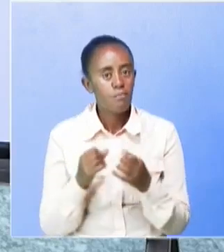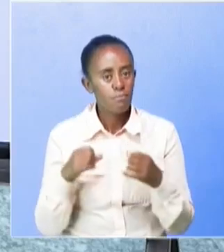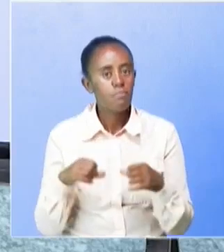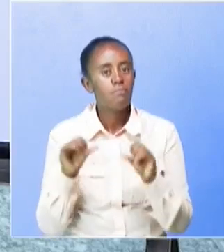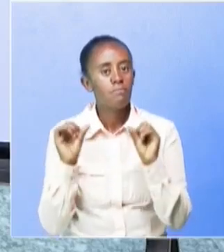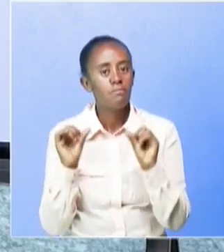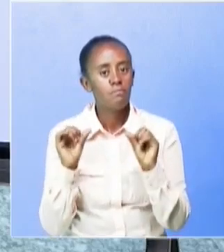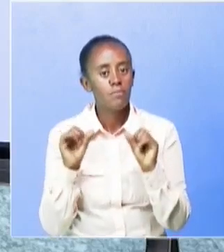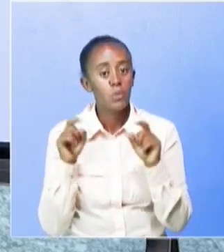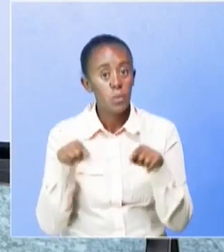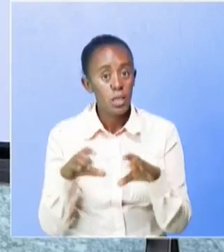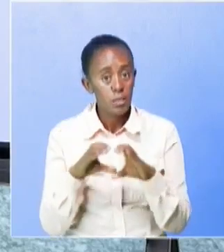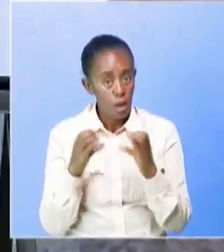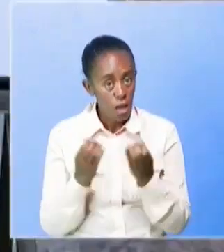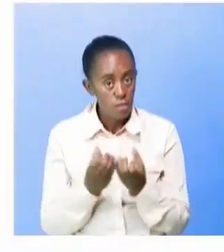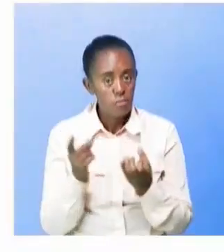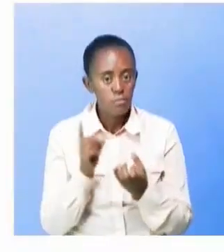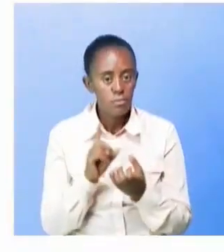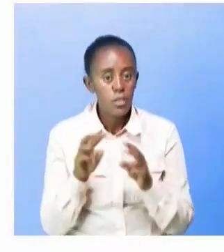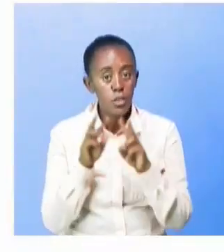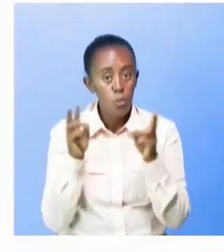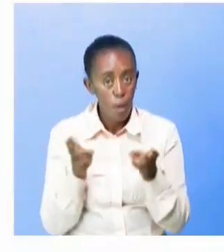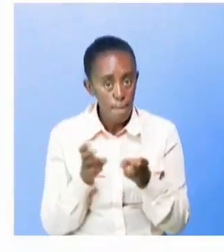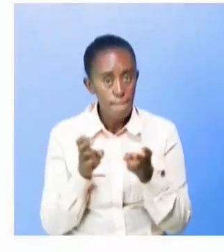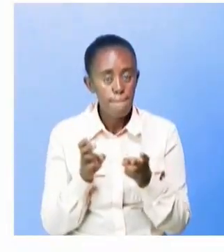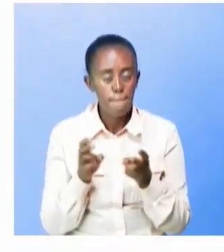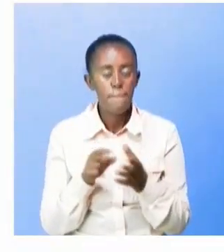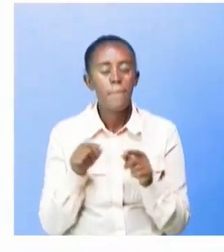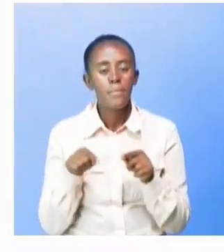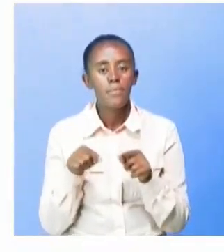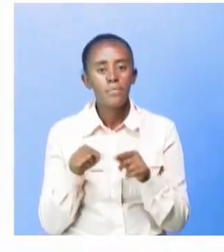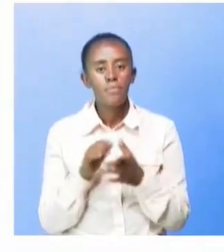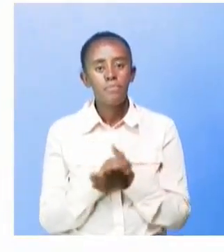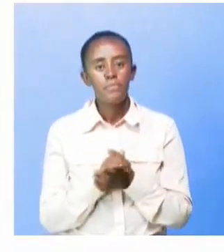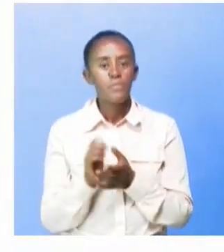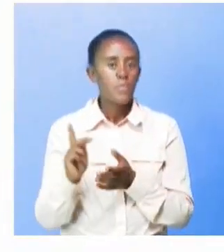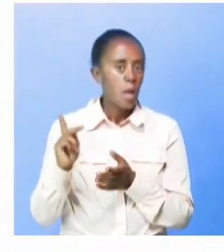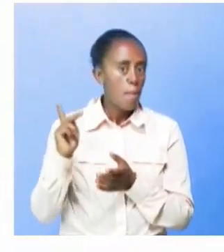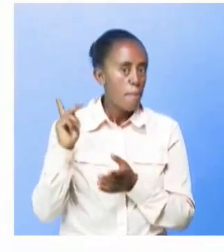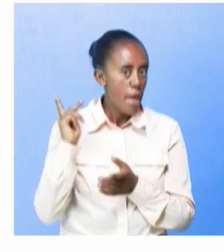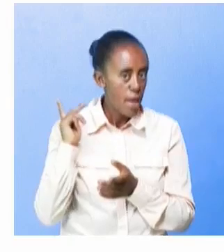Today's class is, the topic of today's class is past